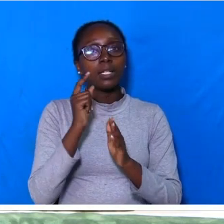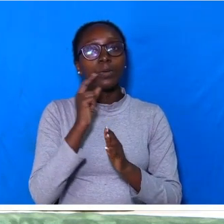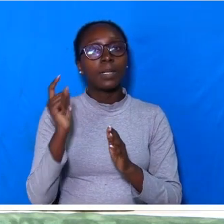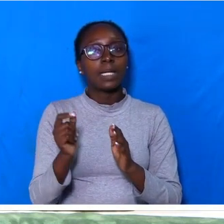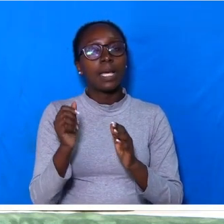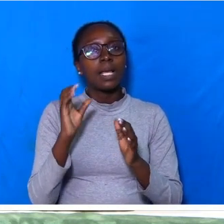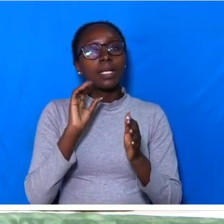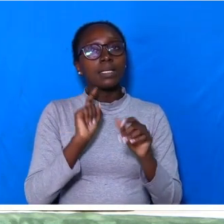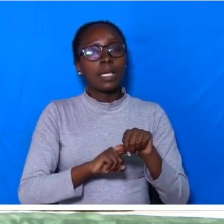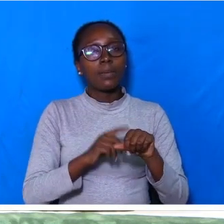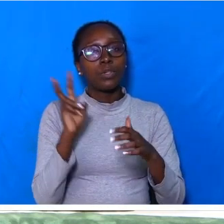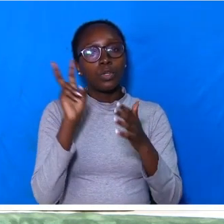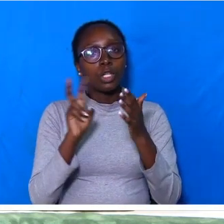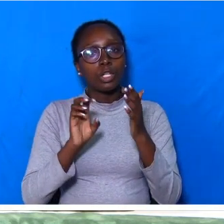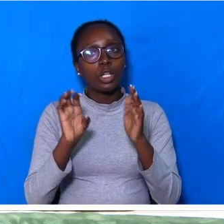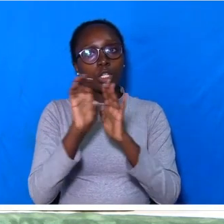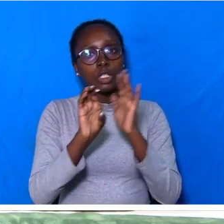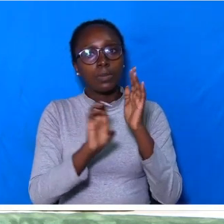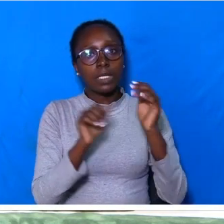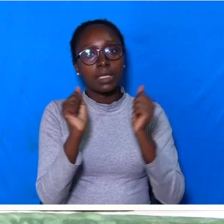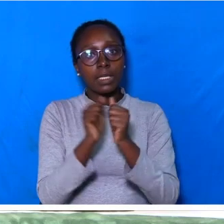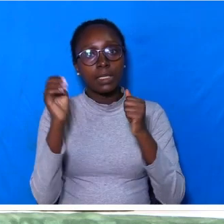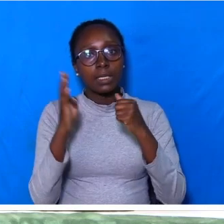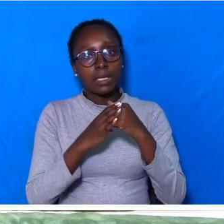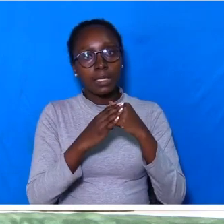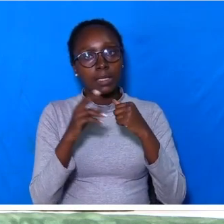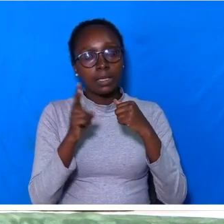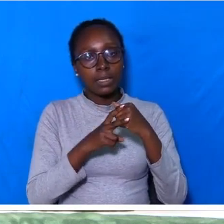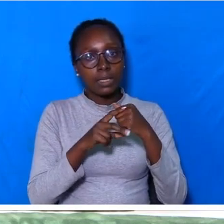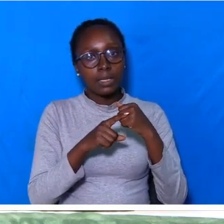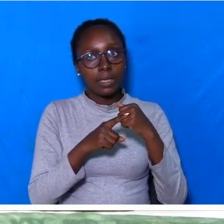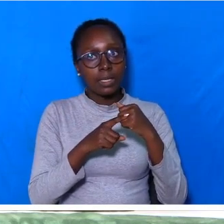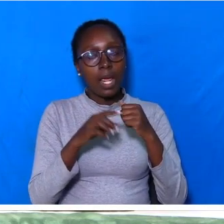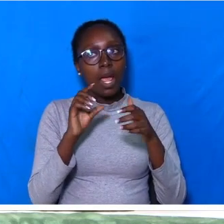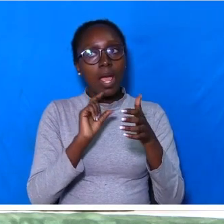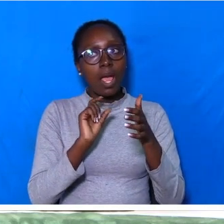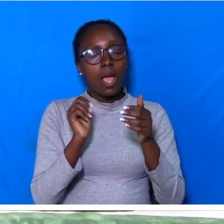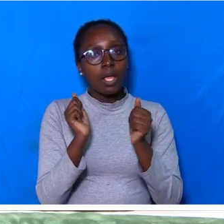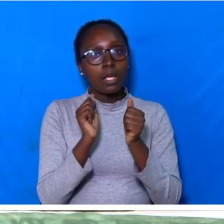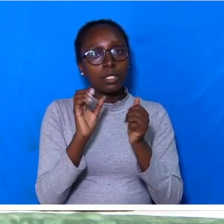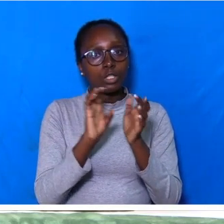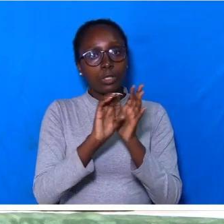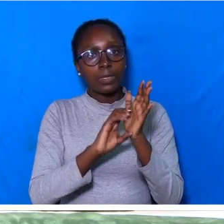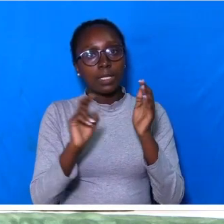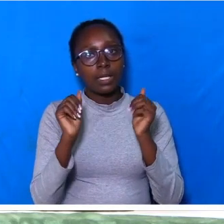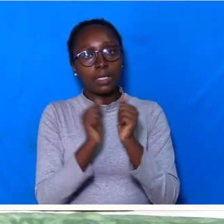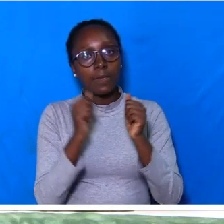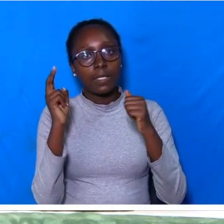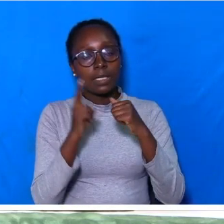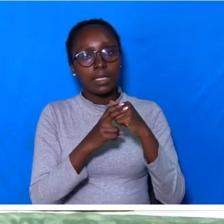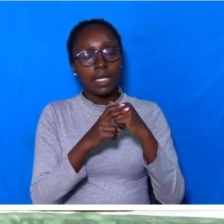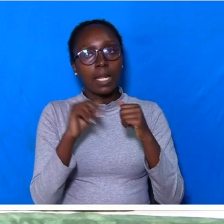and I'll touch on that a little later, and you read even chapter 17, he can't. He's